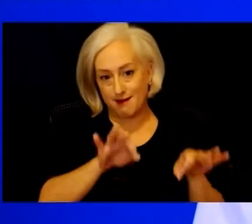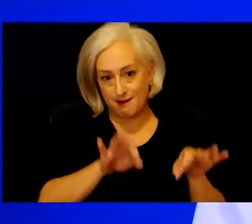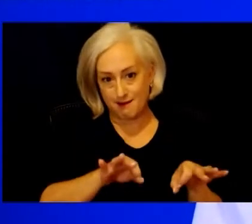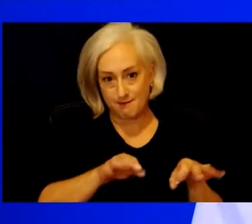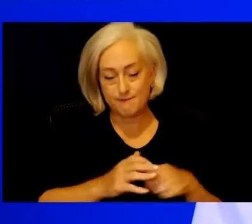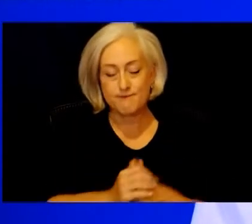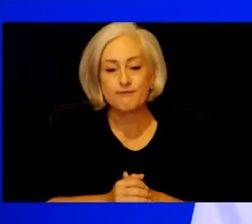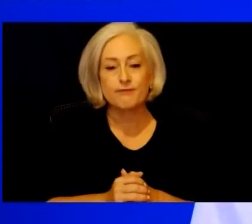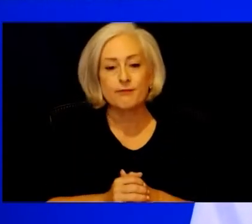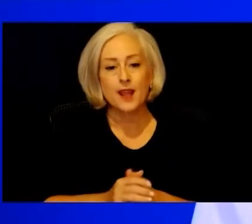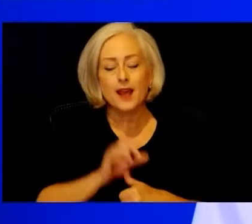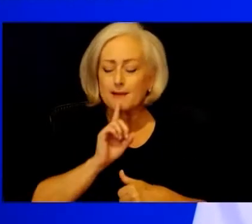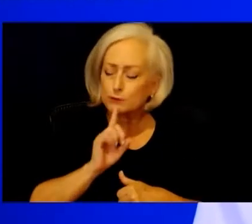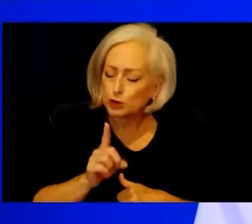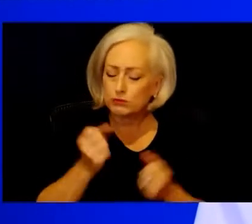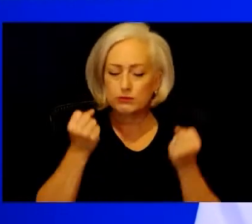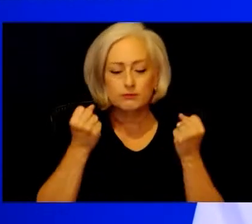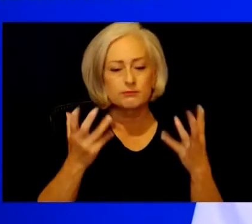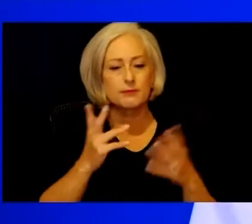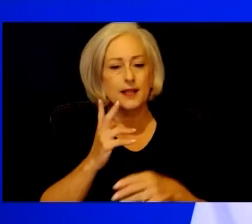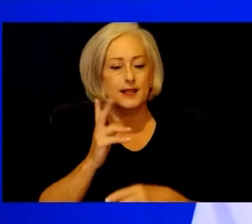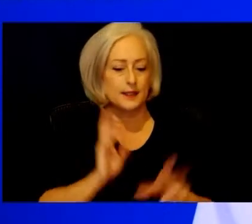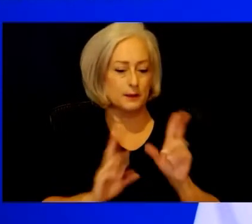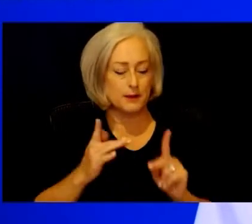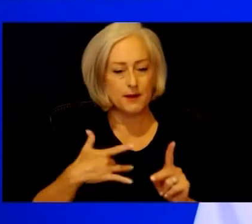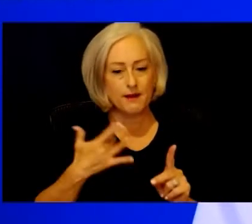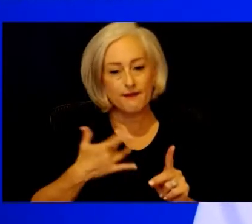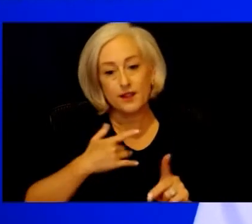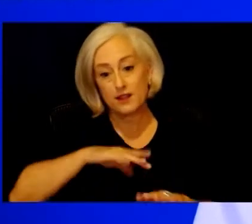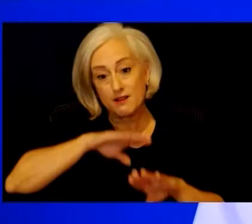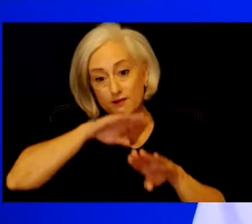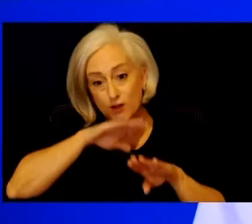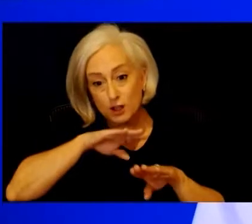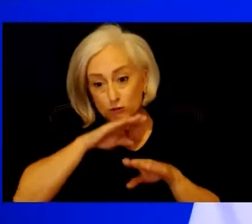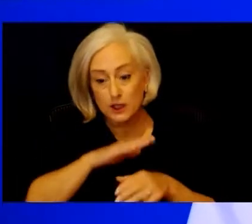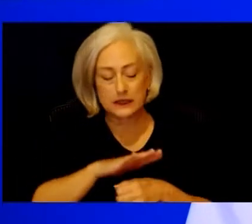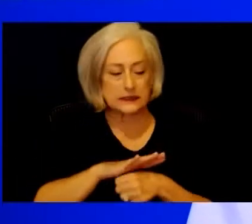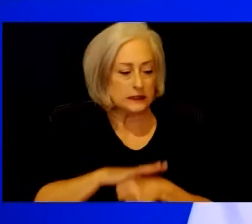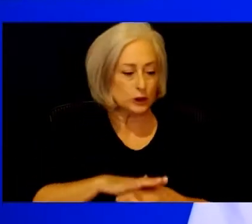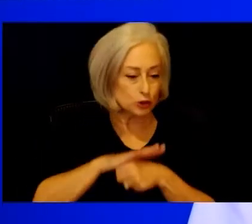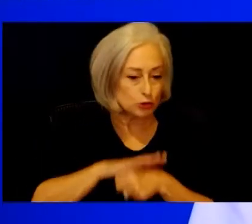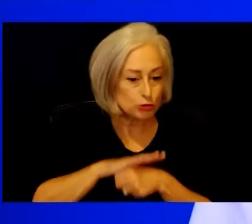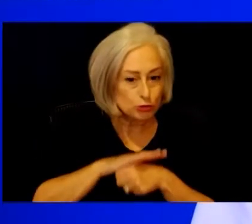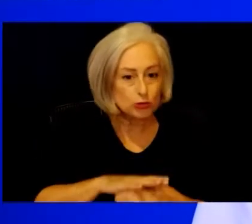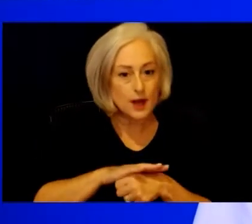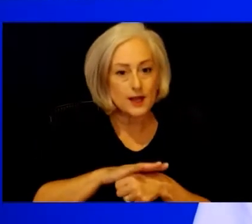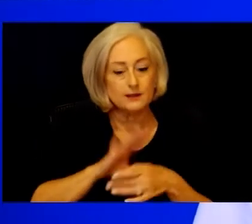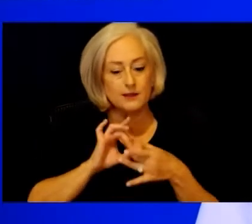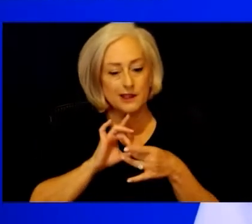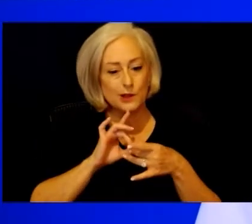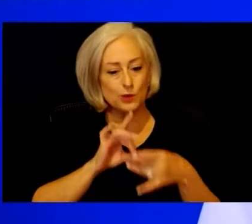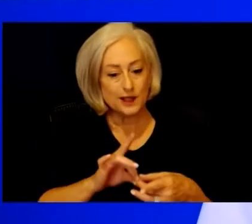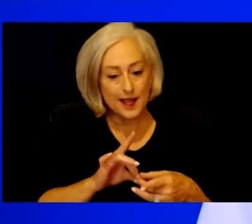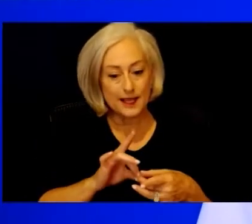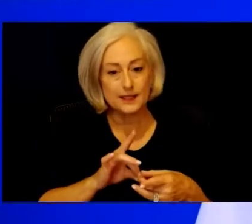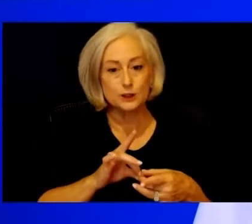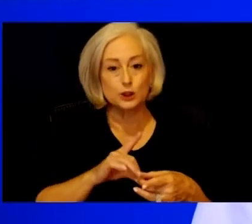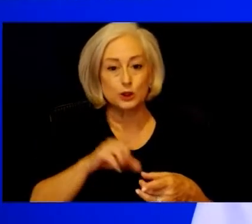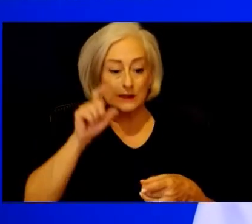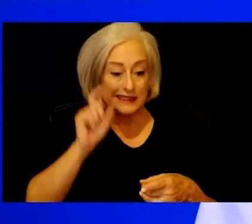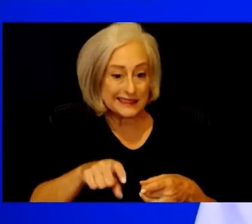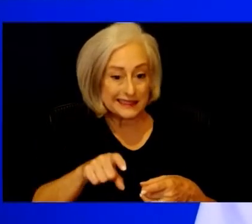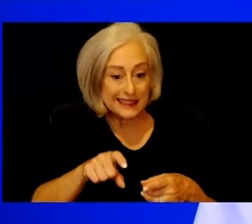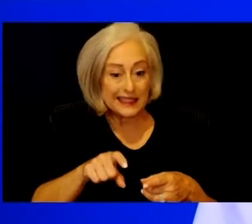frustration and stress that patients have been dealing with in terms of having a exam or a procedure